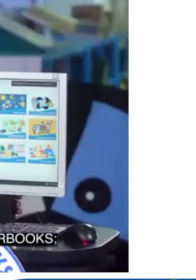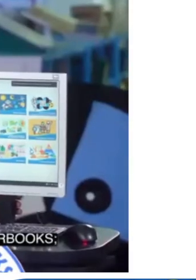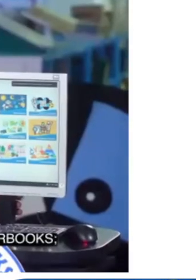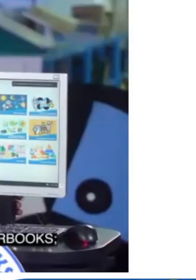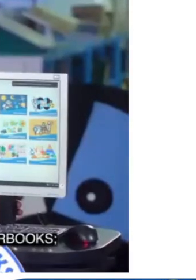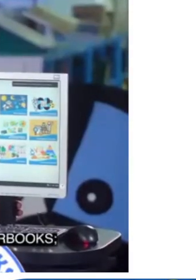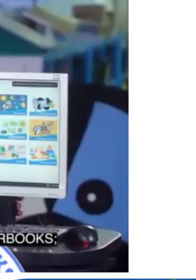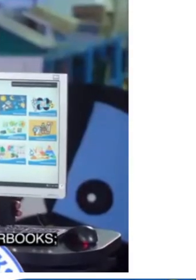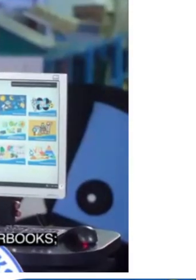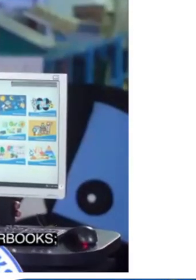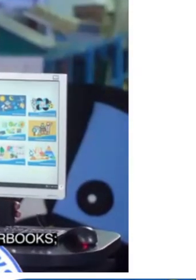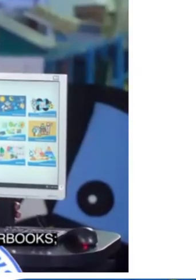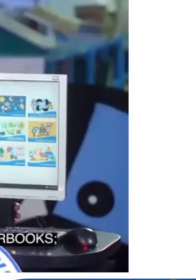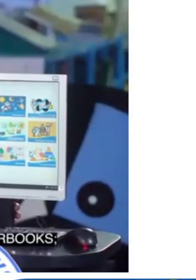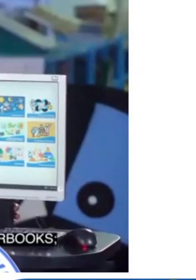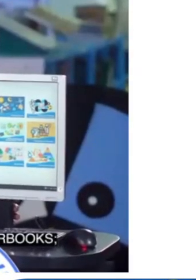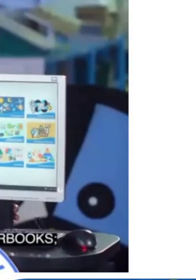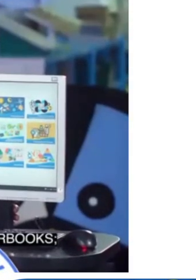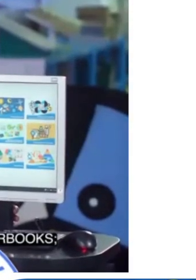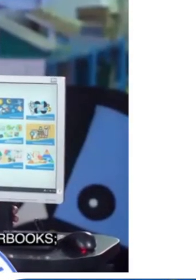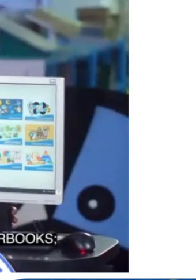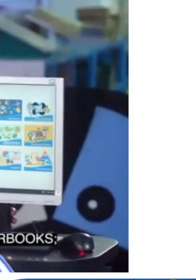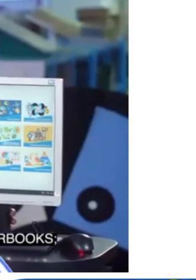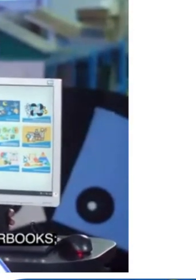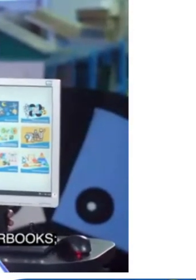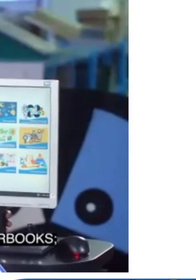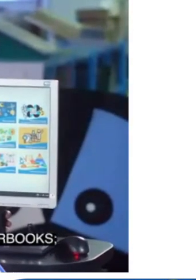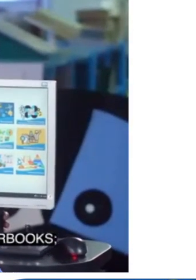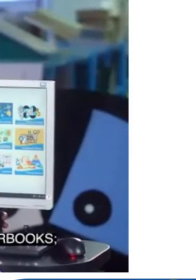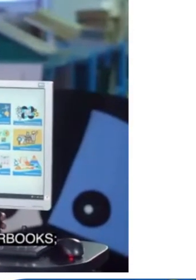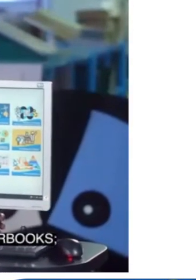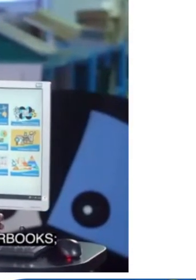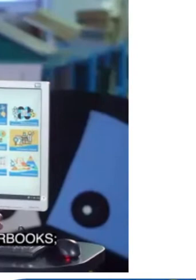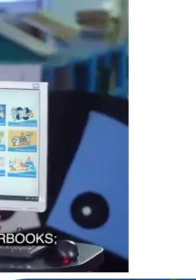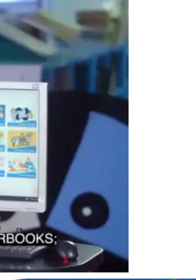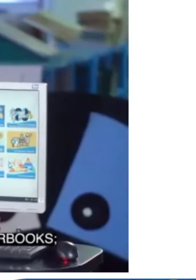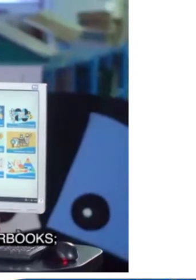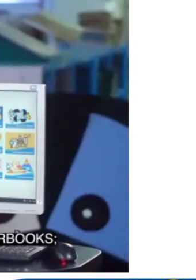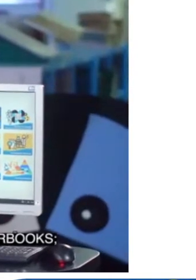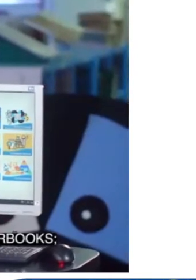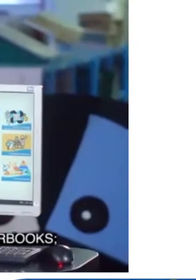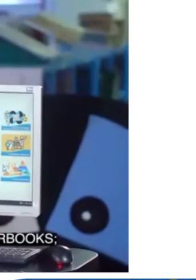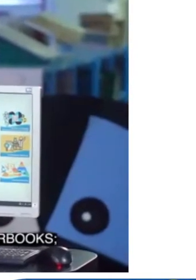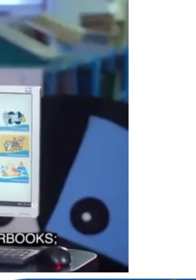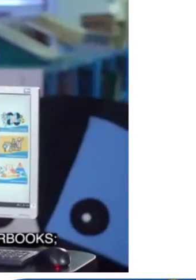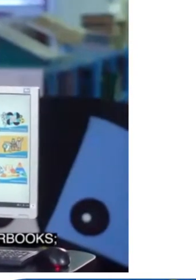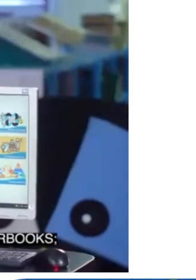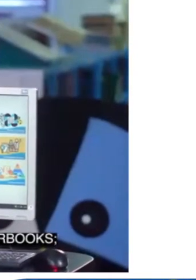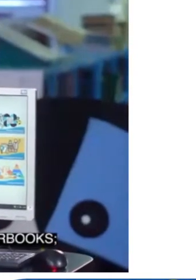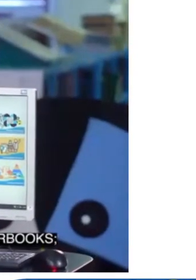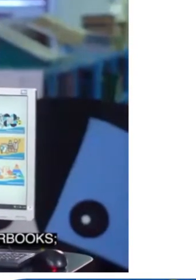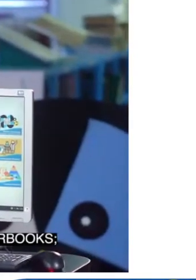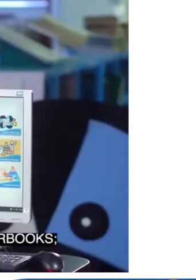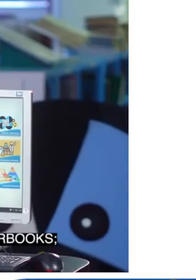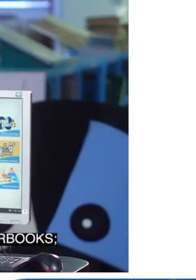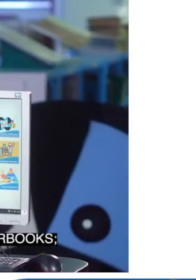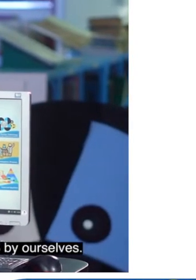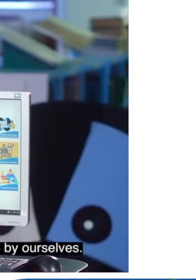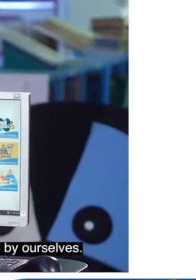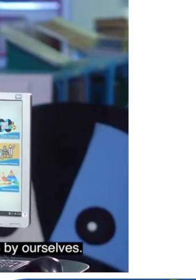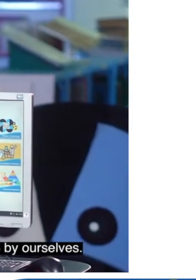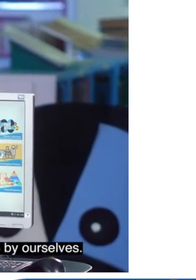We are absolutely inspired by how communities welcomed Starbooks. We felt the need to scale things